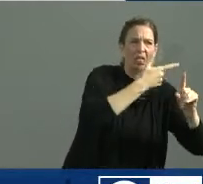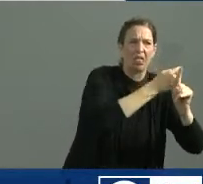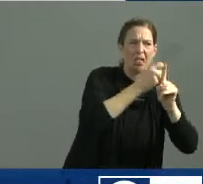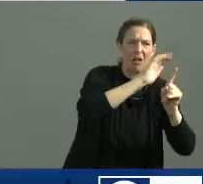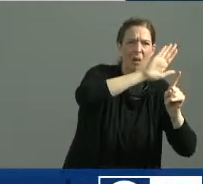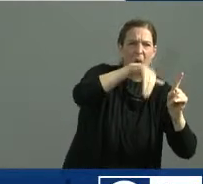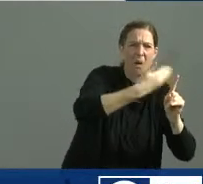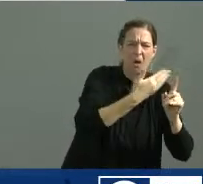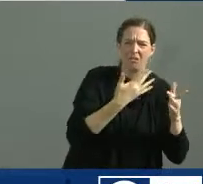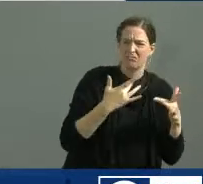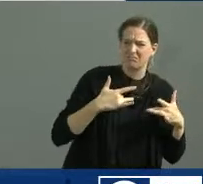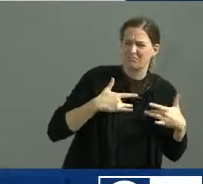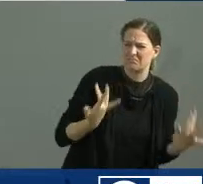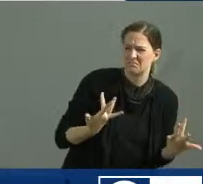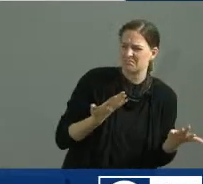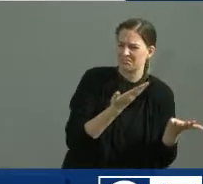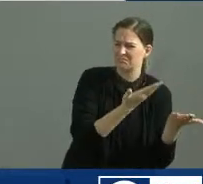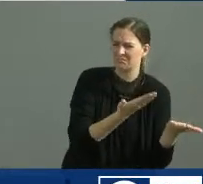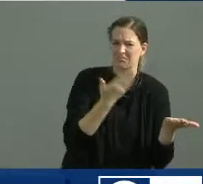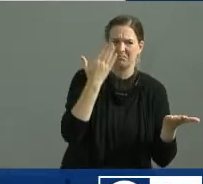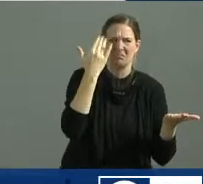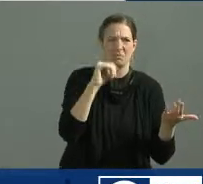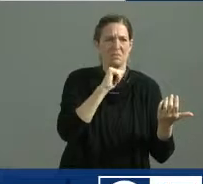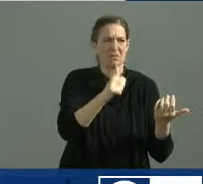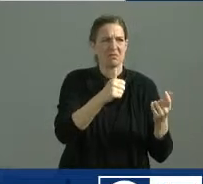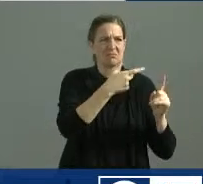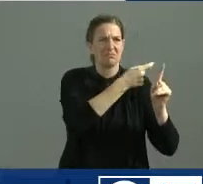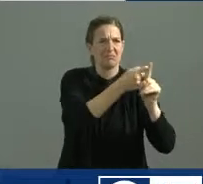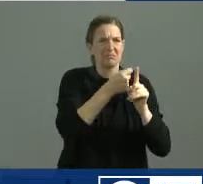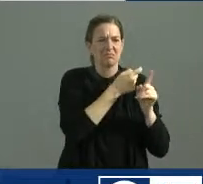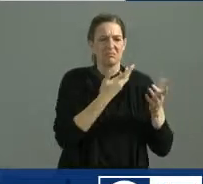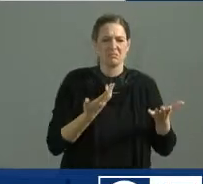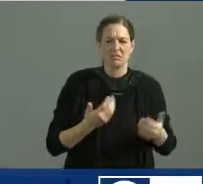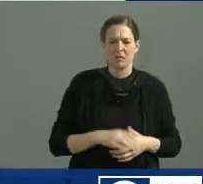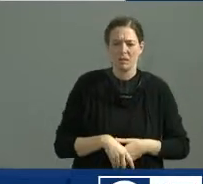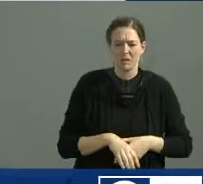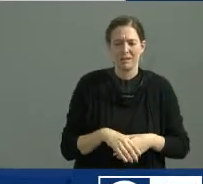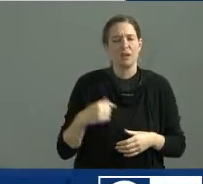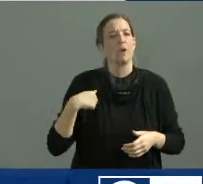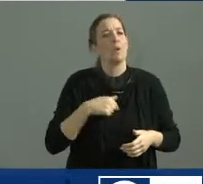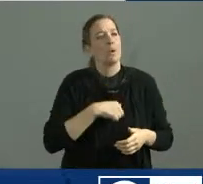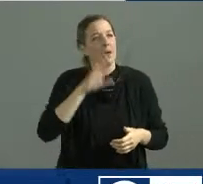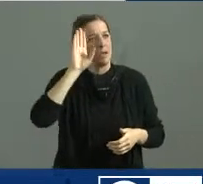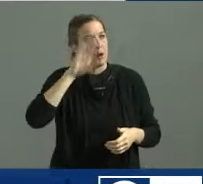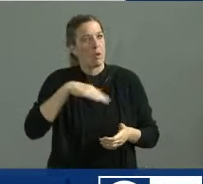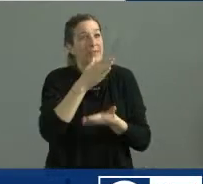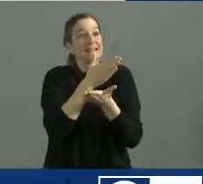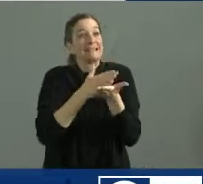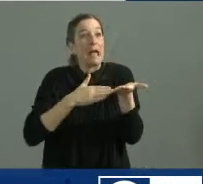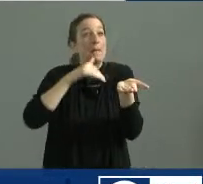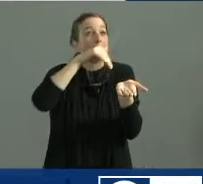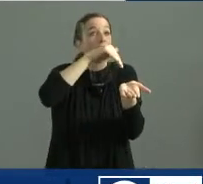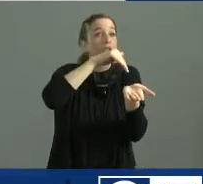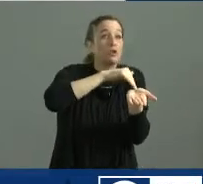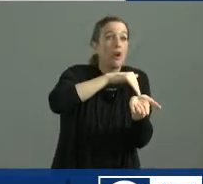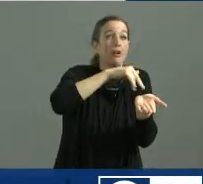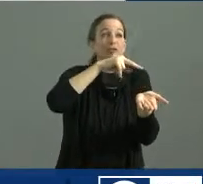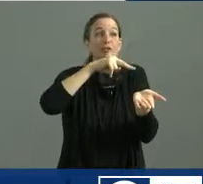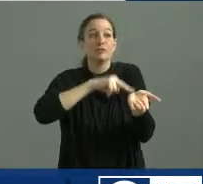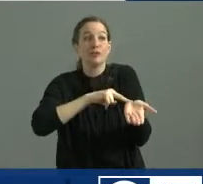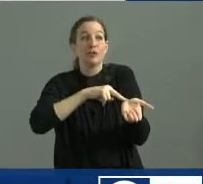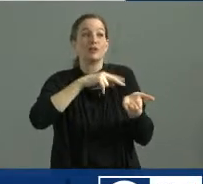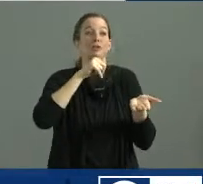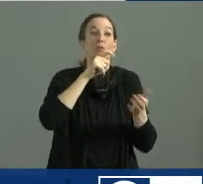So we know that there are still healthcare providers that have scheduled appointments. They just haven't